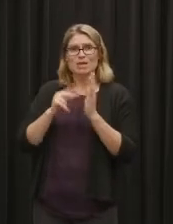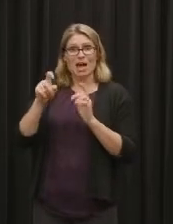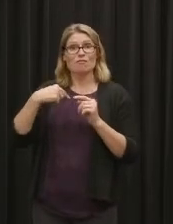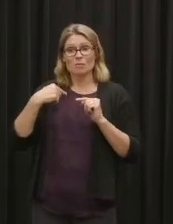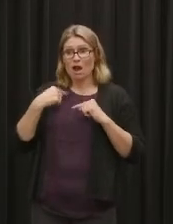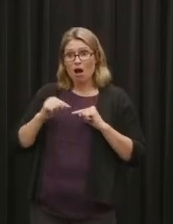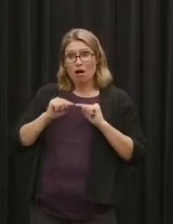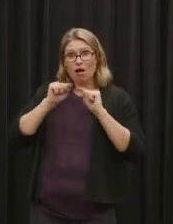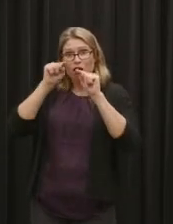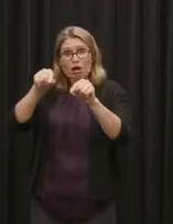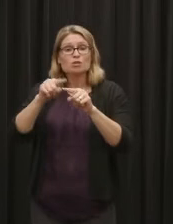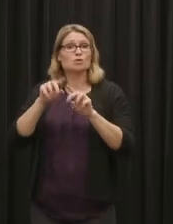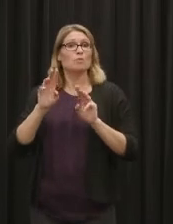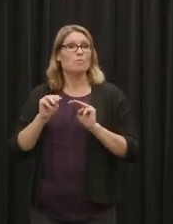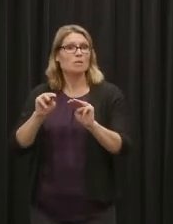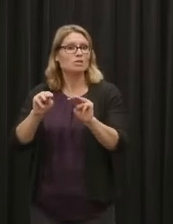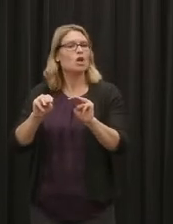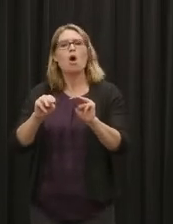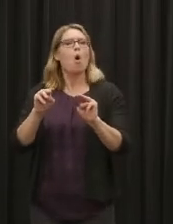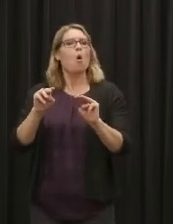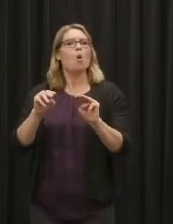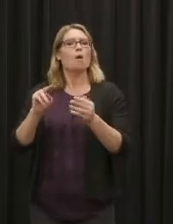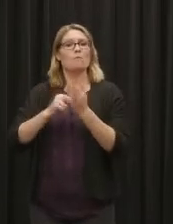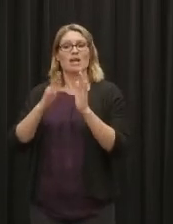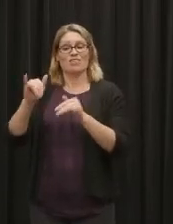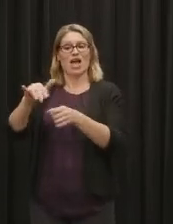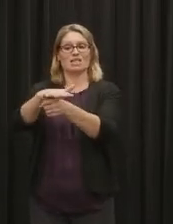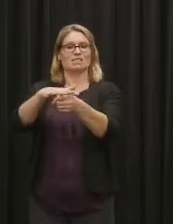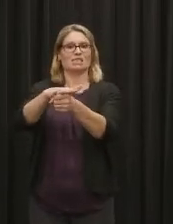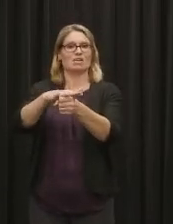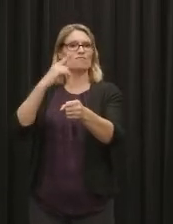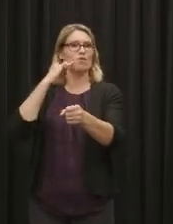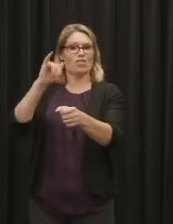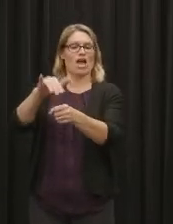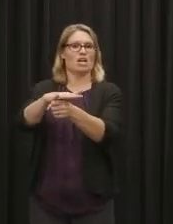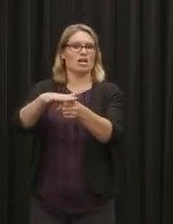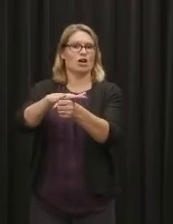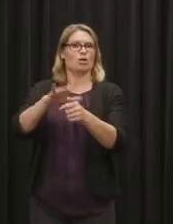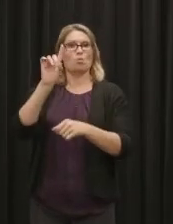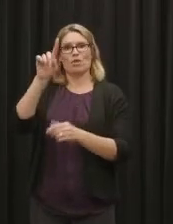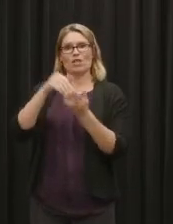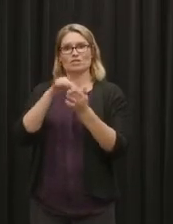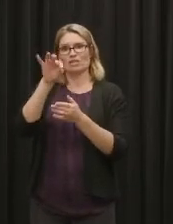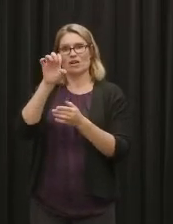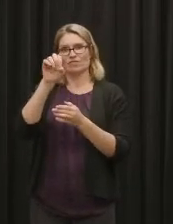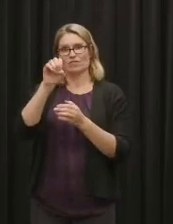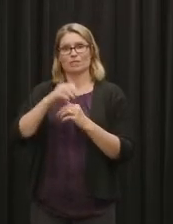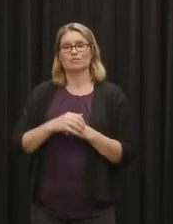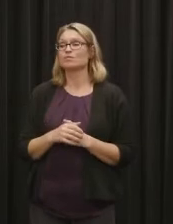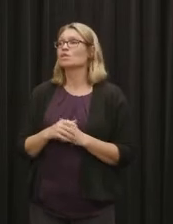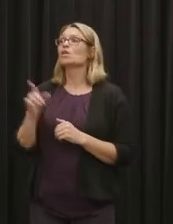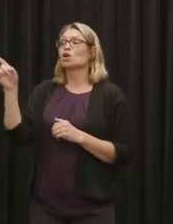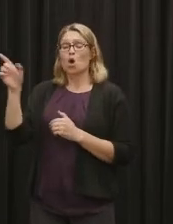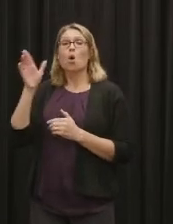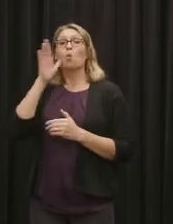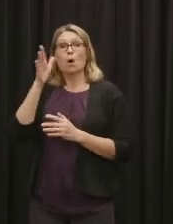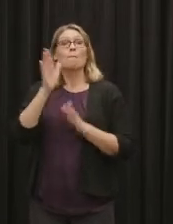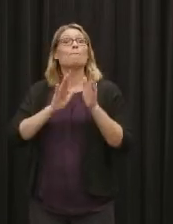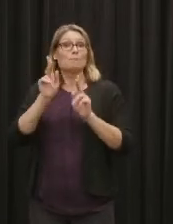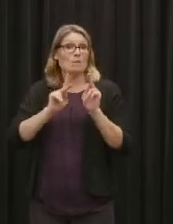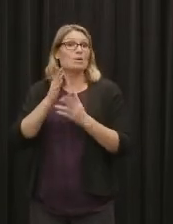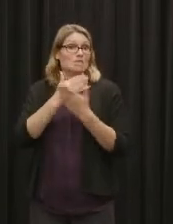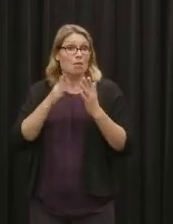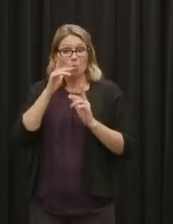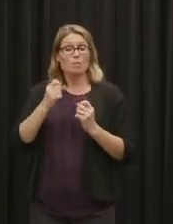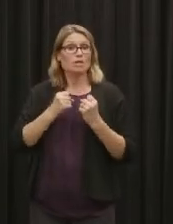doses? Or will these doses all be going to that immediate region? There will be people who will be traveling,